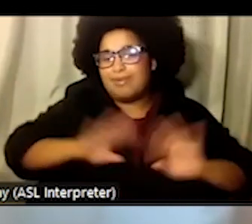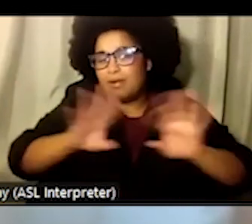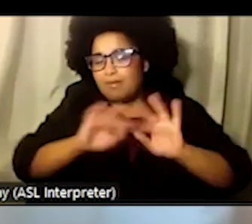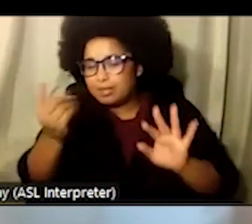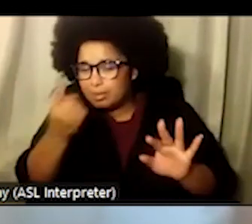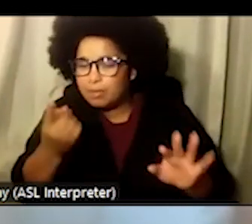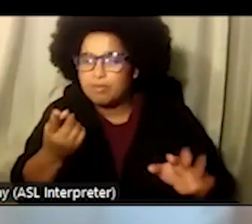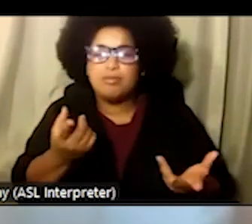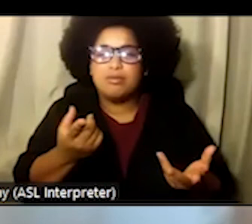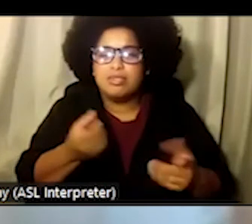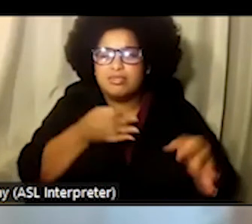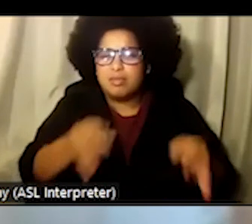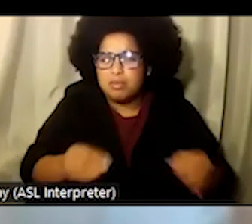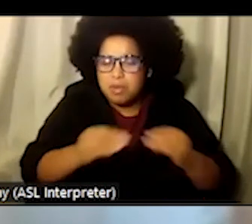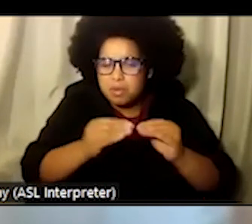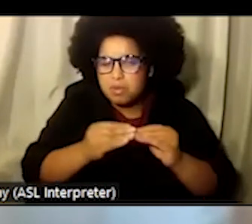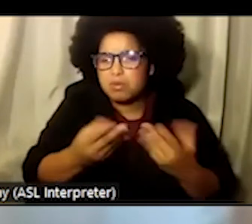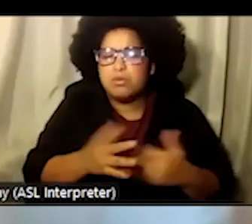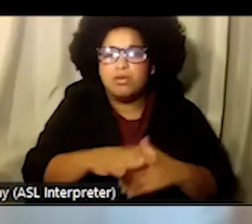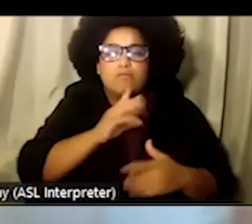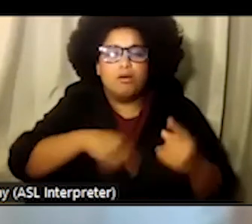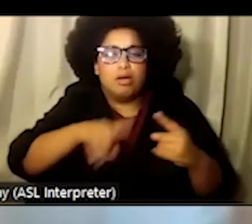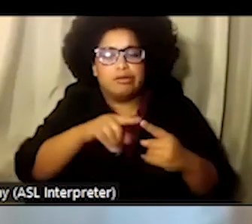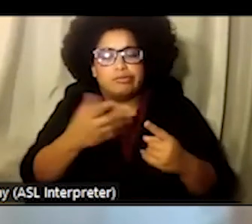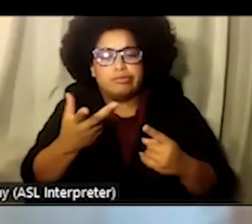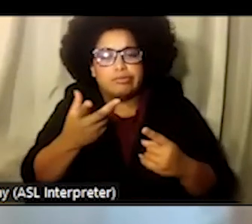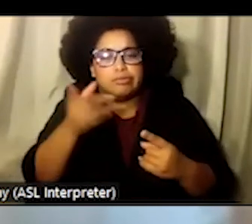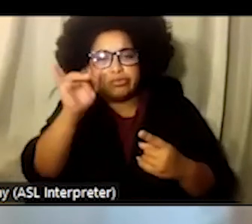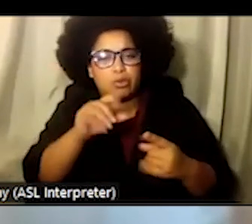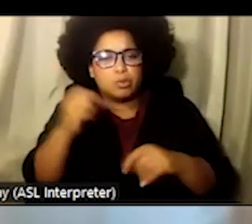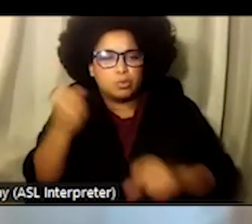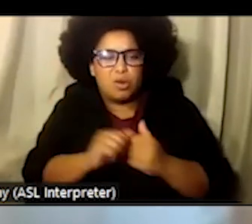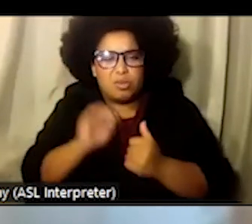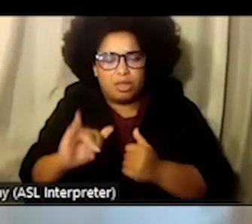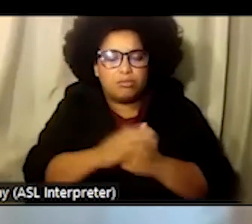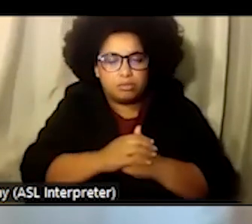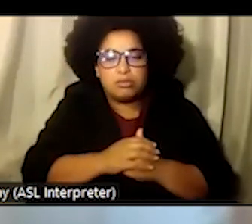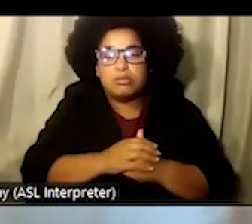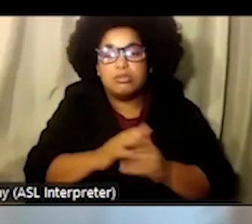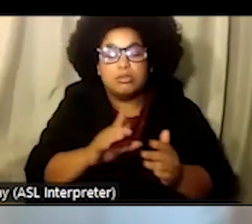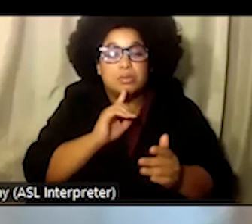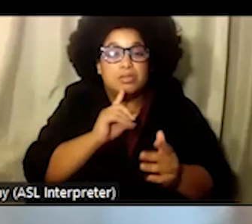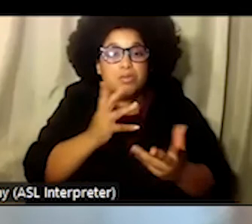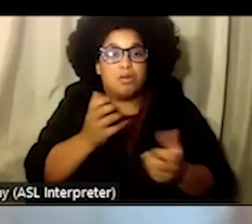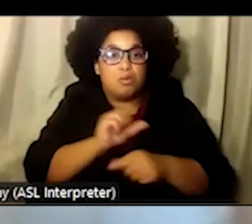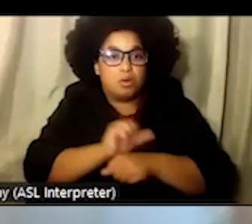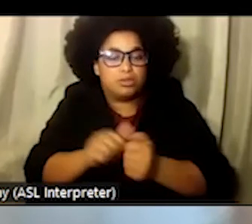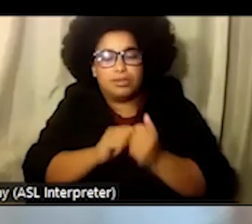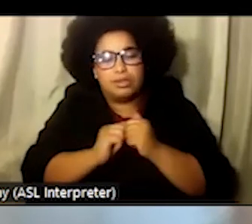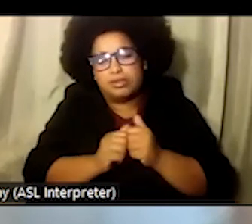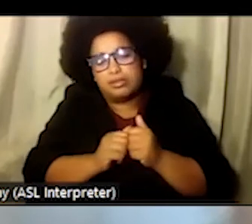things more, explain things more, and talk about what looks really strong with that. Because we really want to work together with